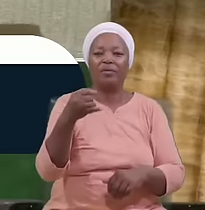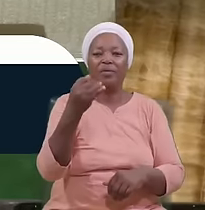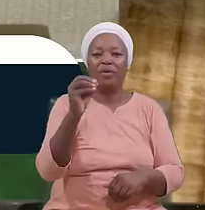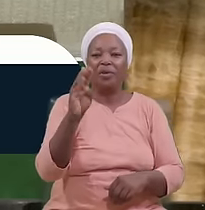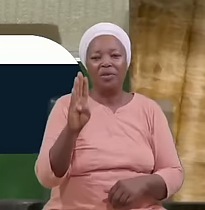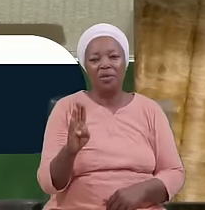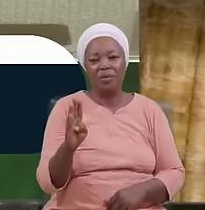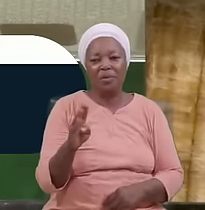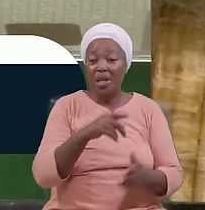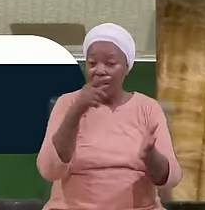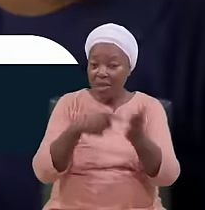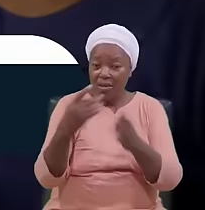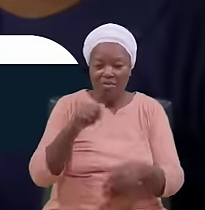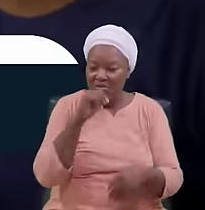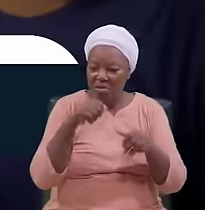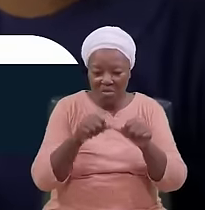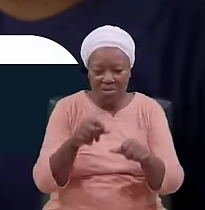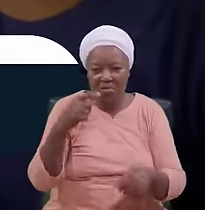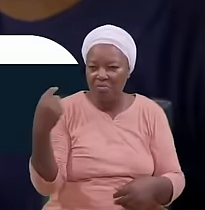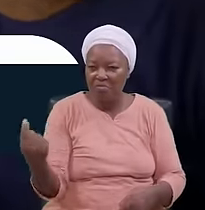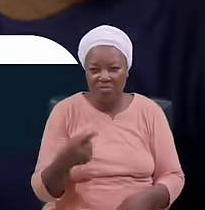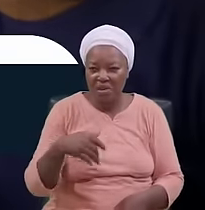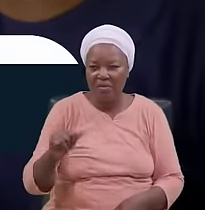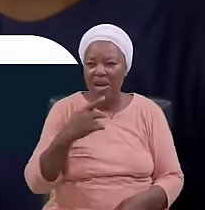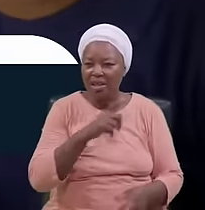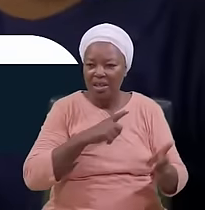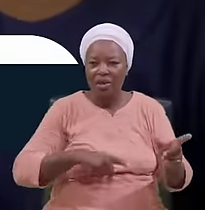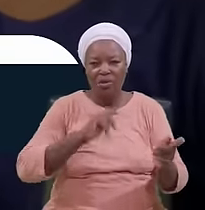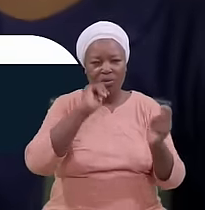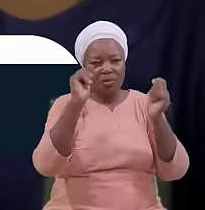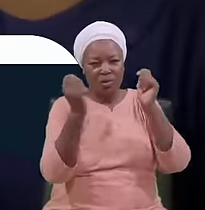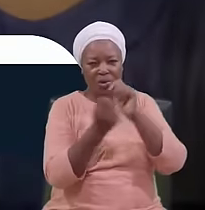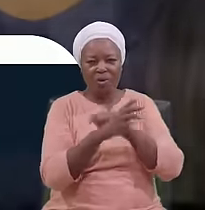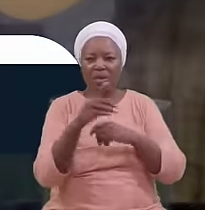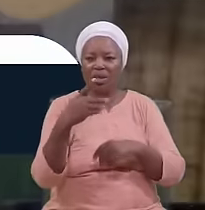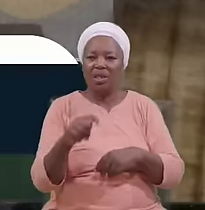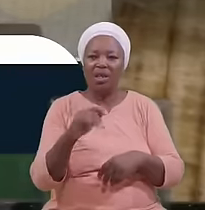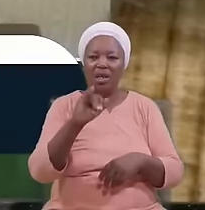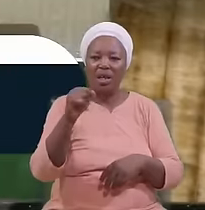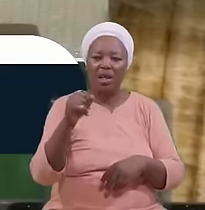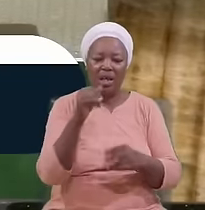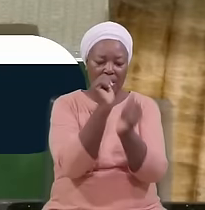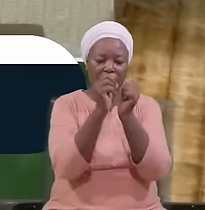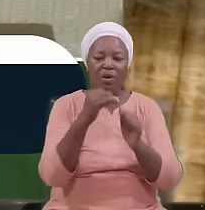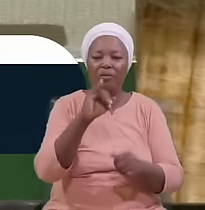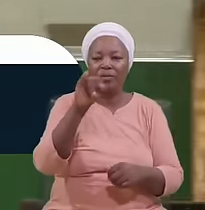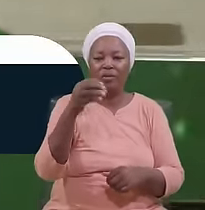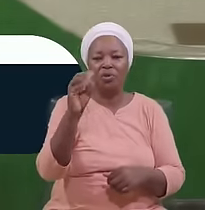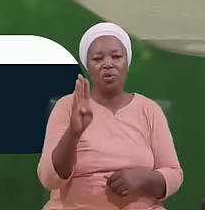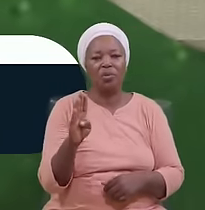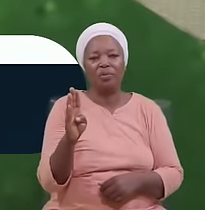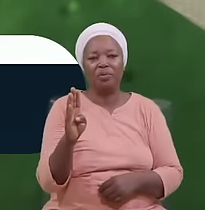This thing will not continue forever. And the Lord turned the captivity of Job. This